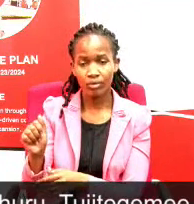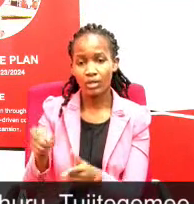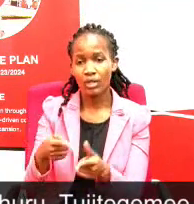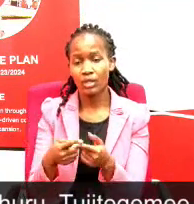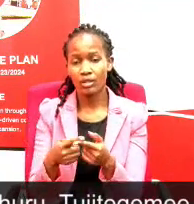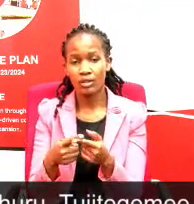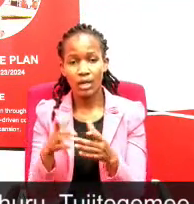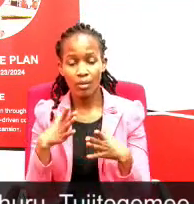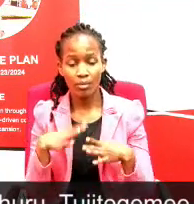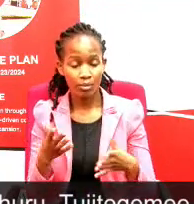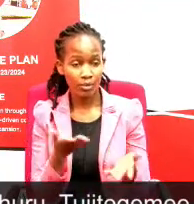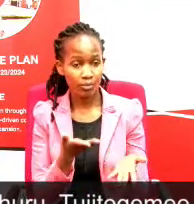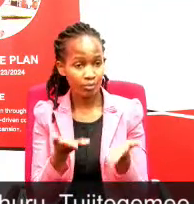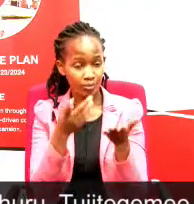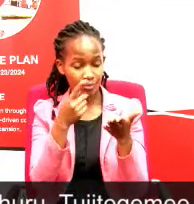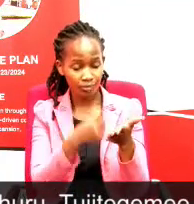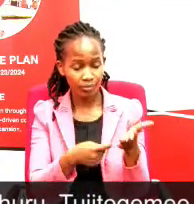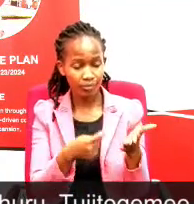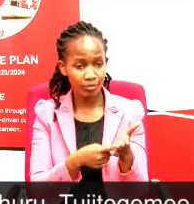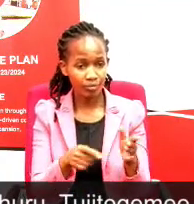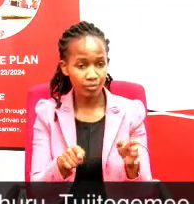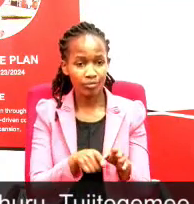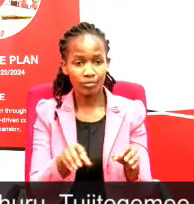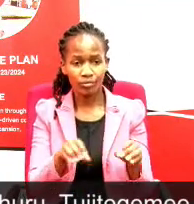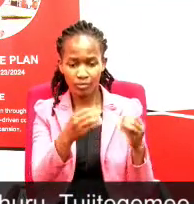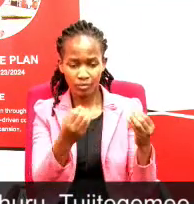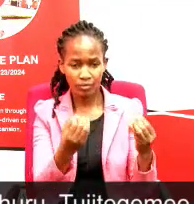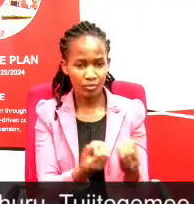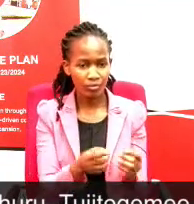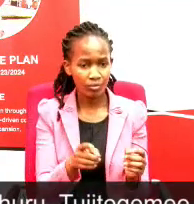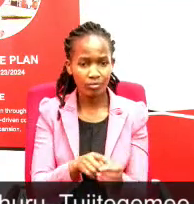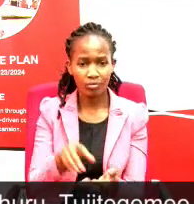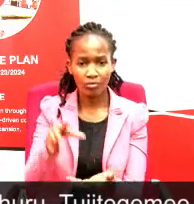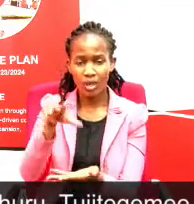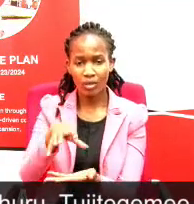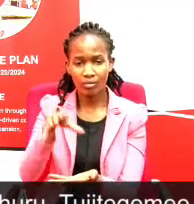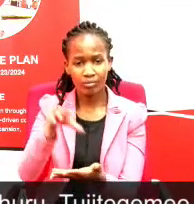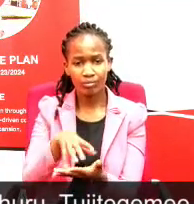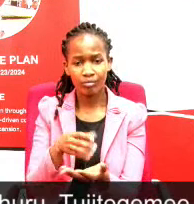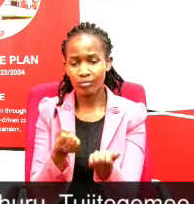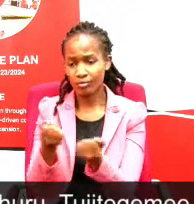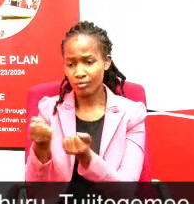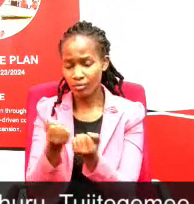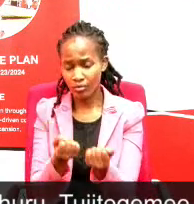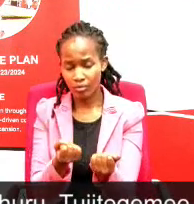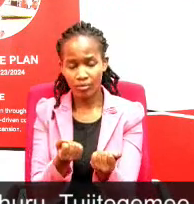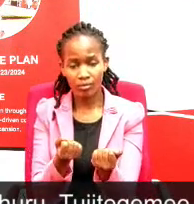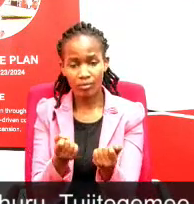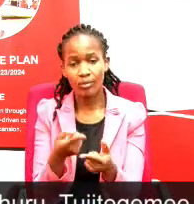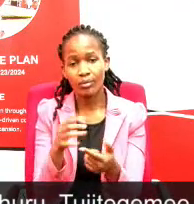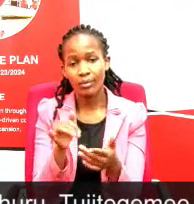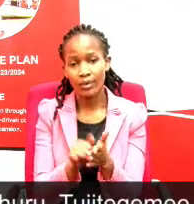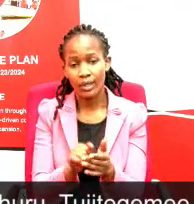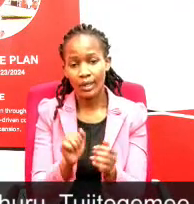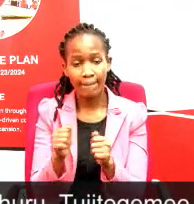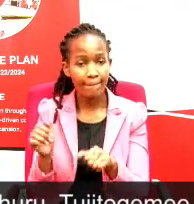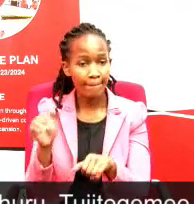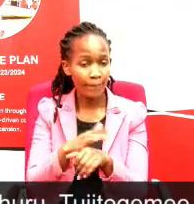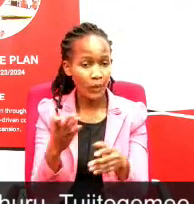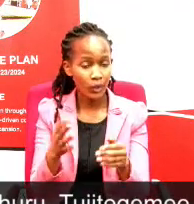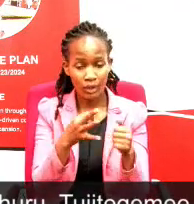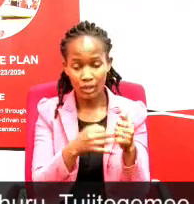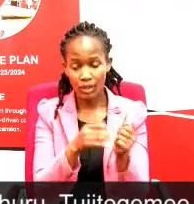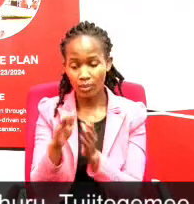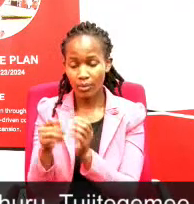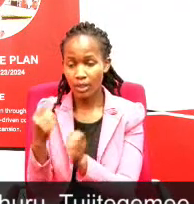are paying advance tax, these circles, the matatus, the commercial vehicles. We're getting good data from that. And that is really captured in the 8th corporate